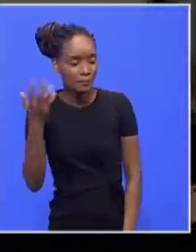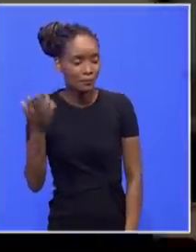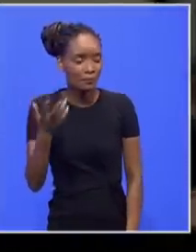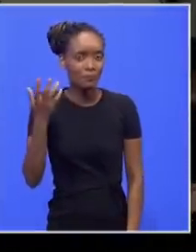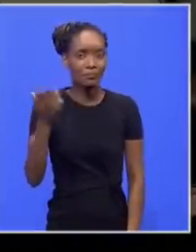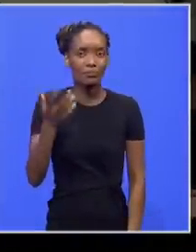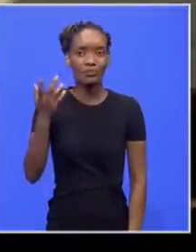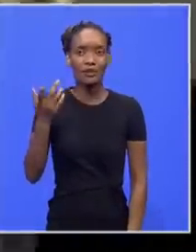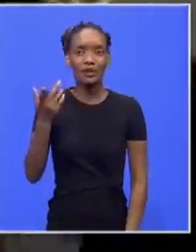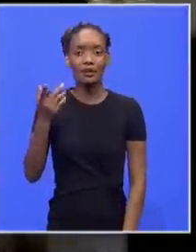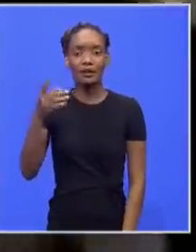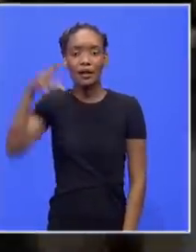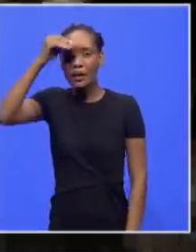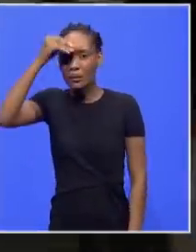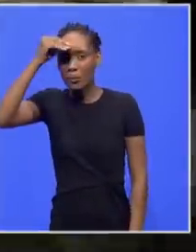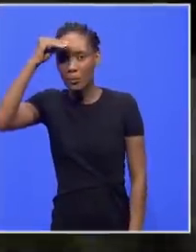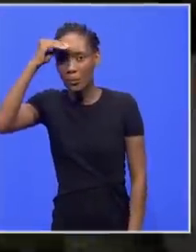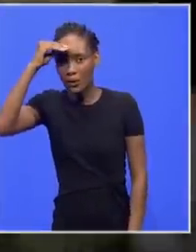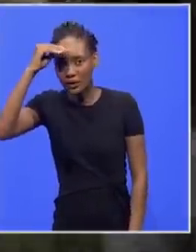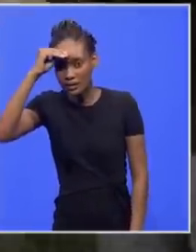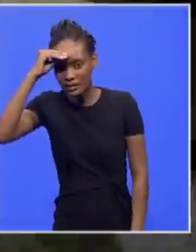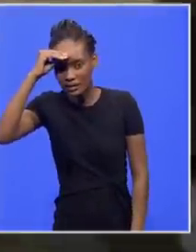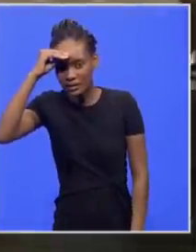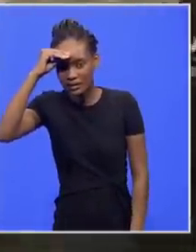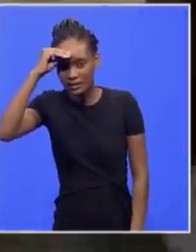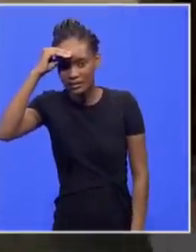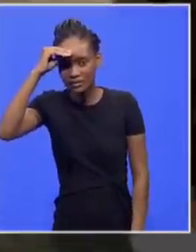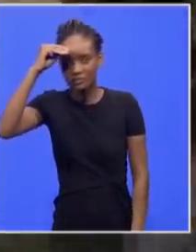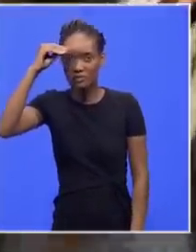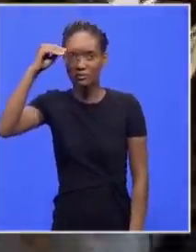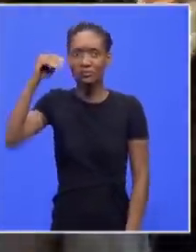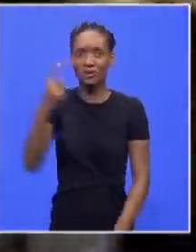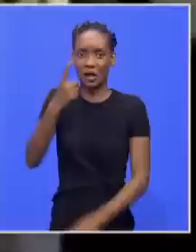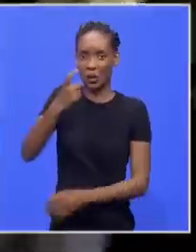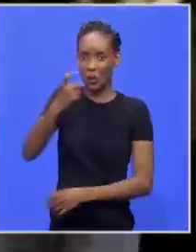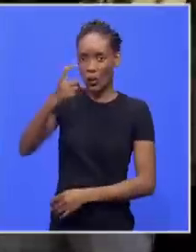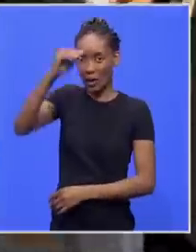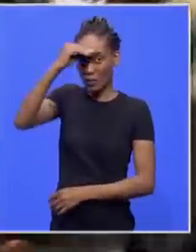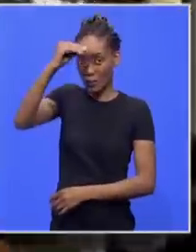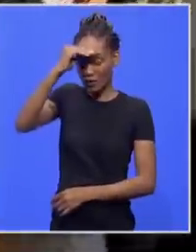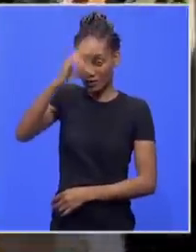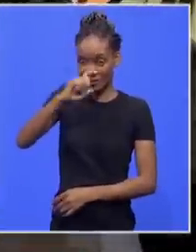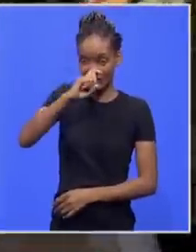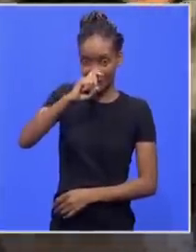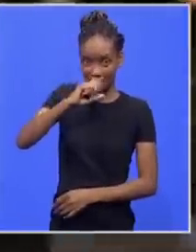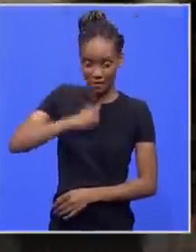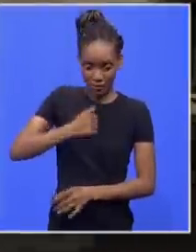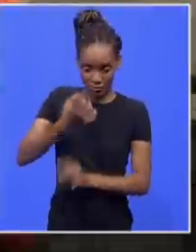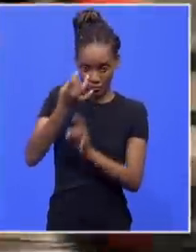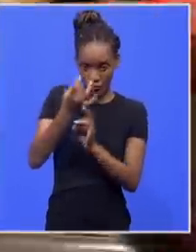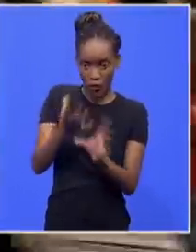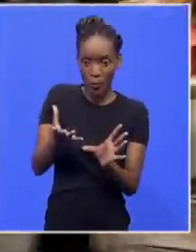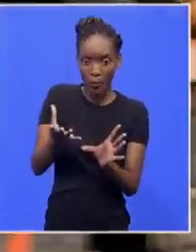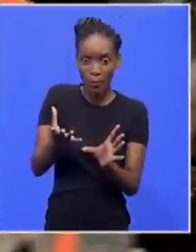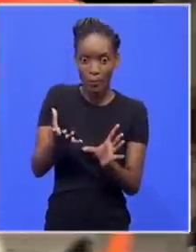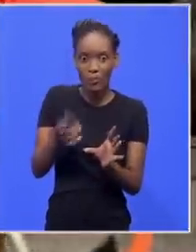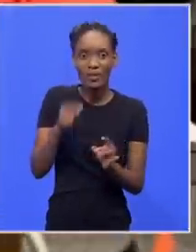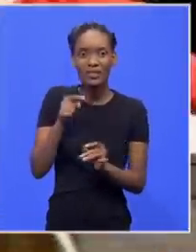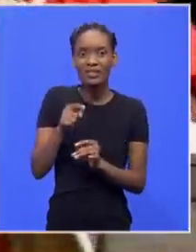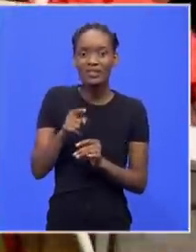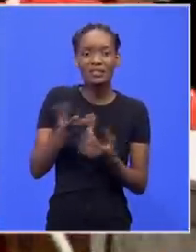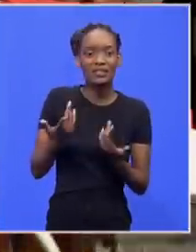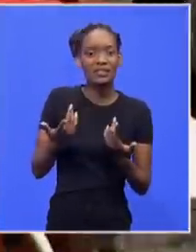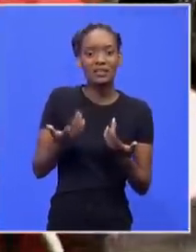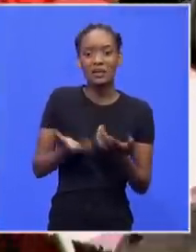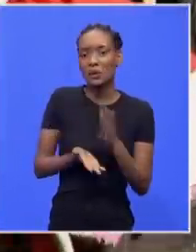involving the police. Near to Shubat, one police told my sister, because of the things, don't go to following